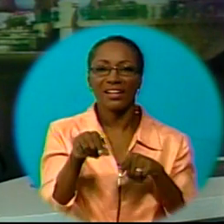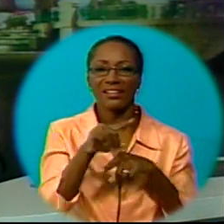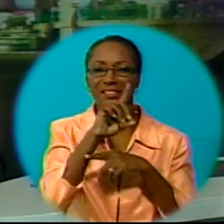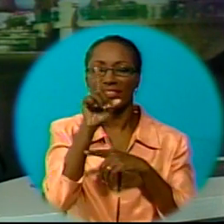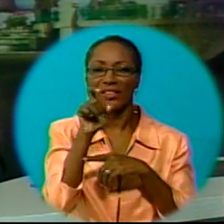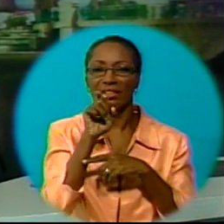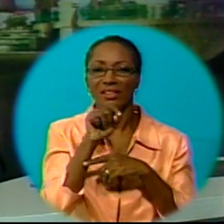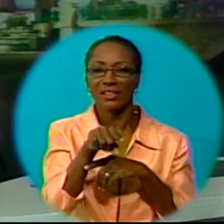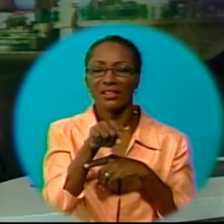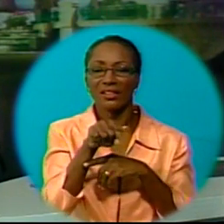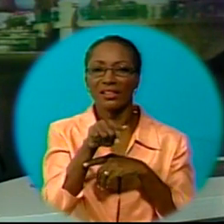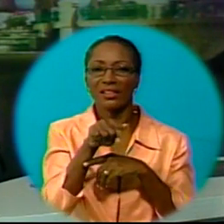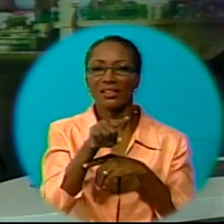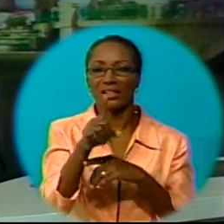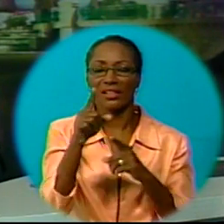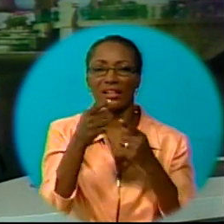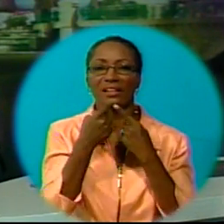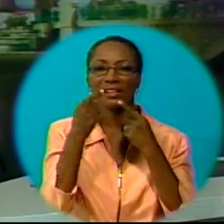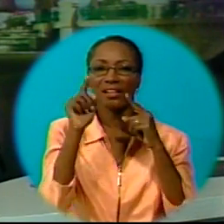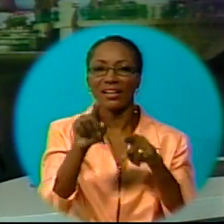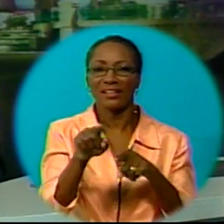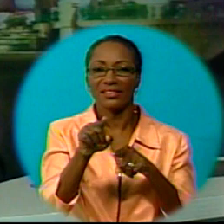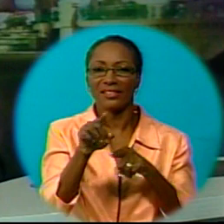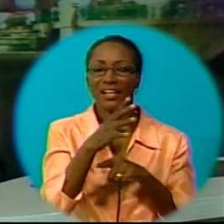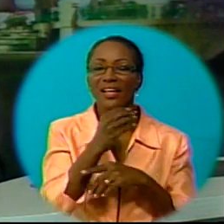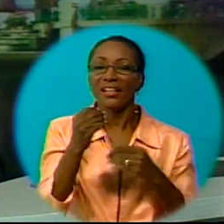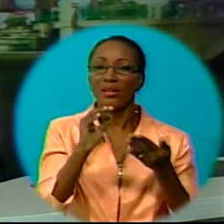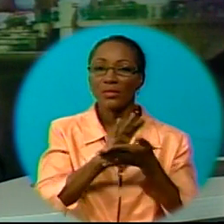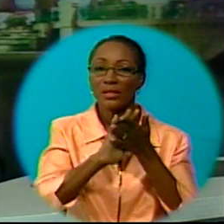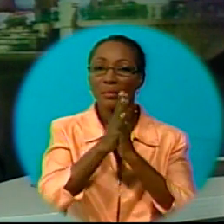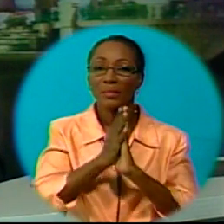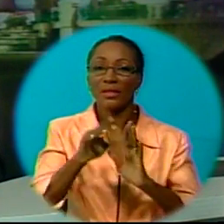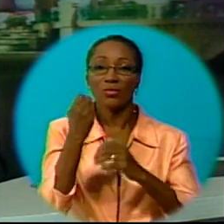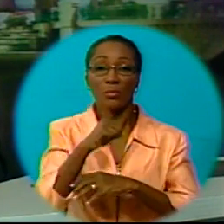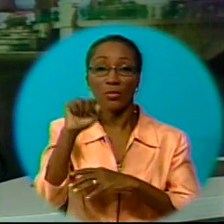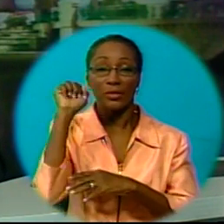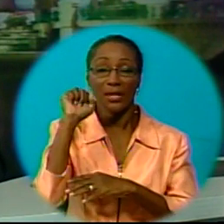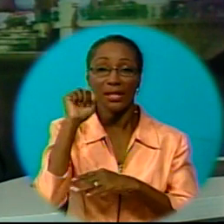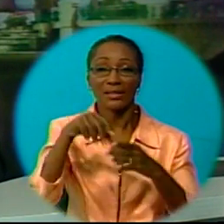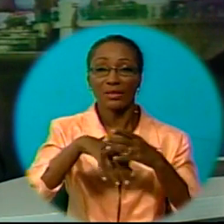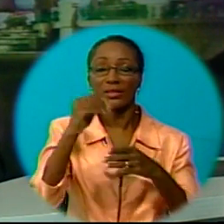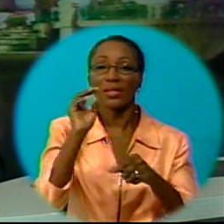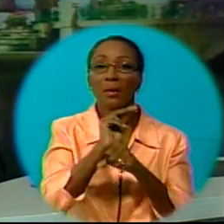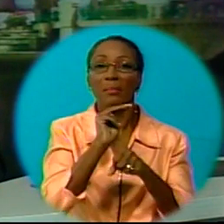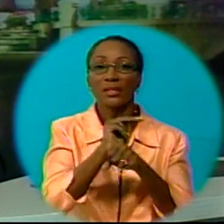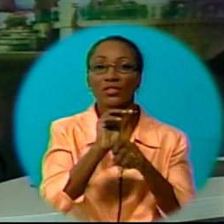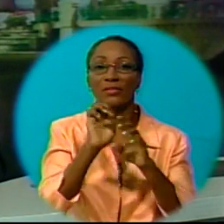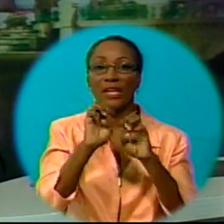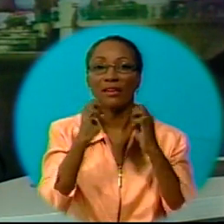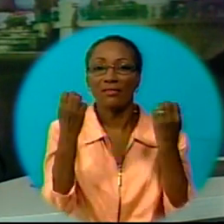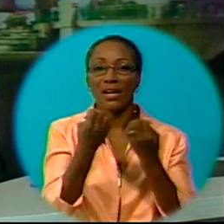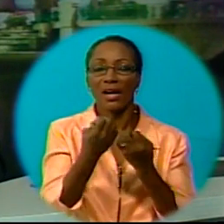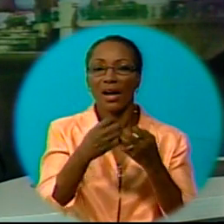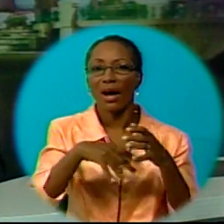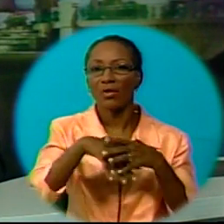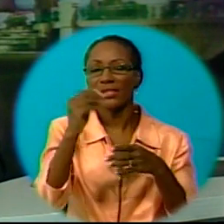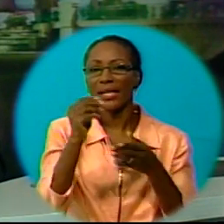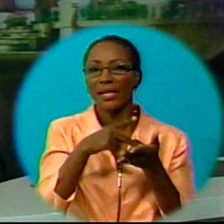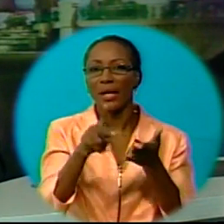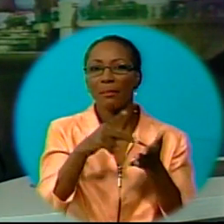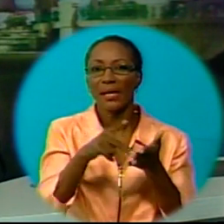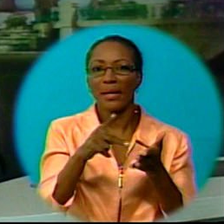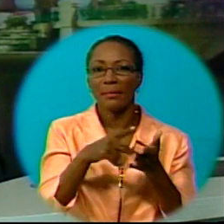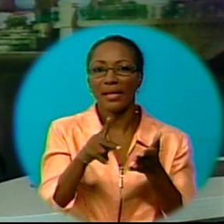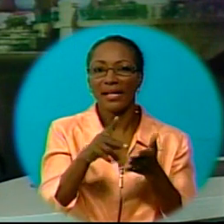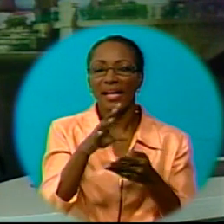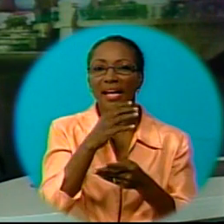Barbados program staged peaceful protests outside of the Ministry of the Environment about outstanding severance payments, and it